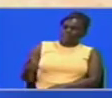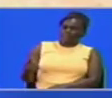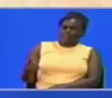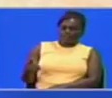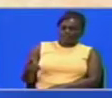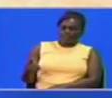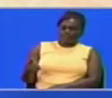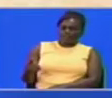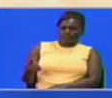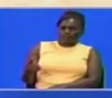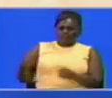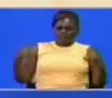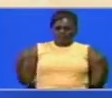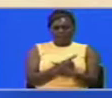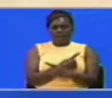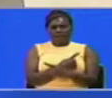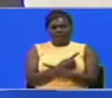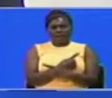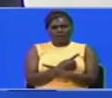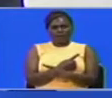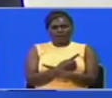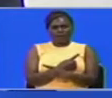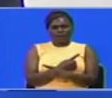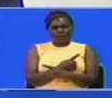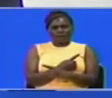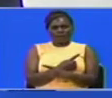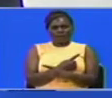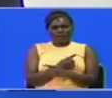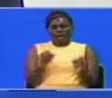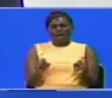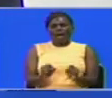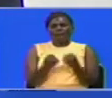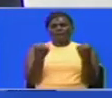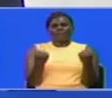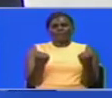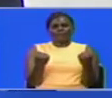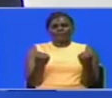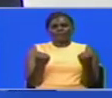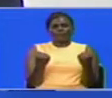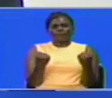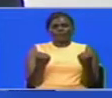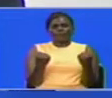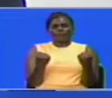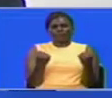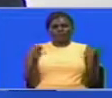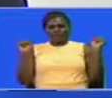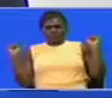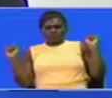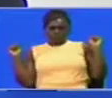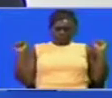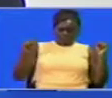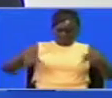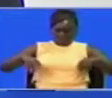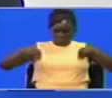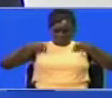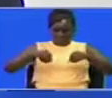is that the conflict is occasioned by search for pasture by